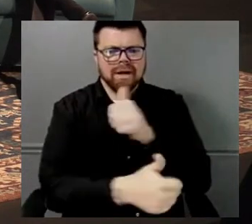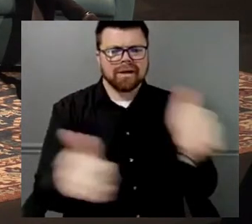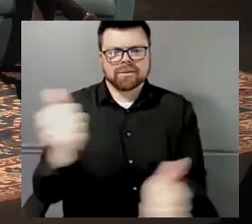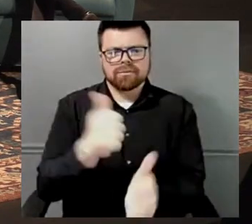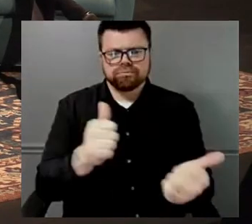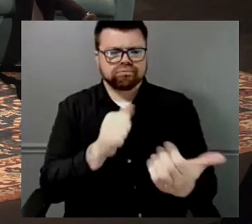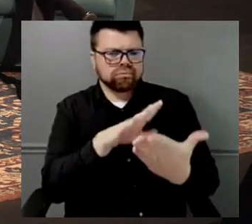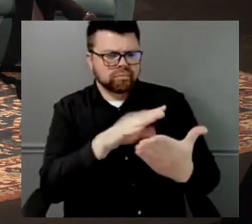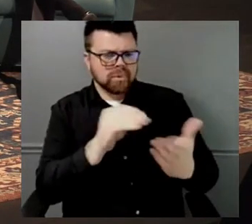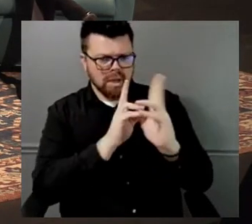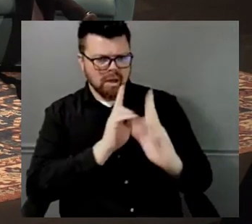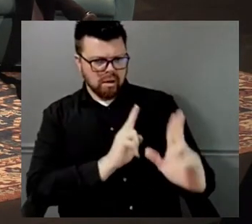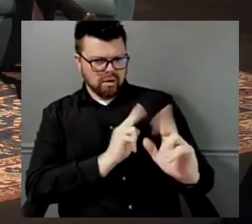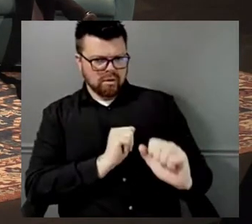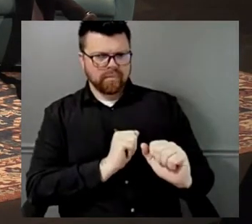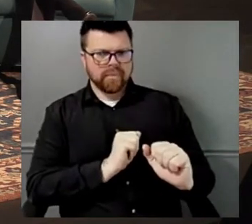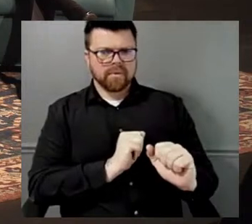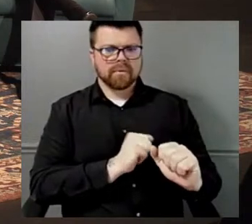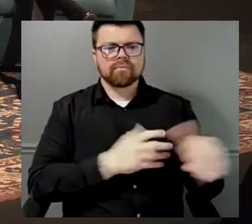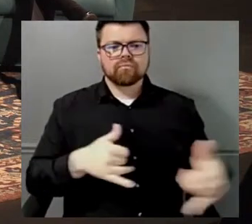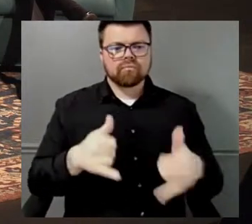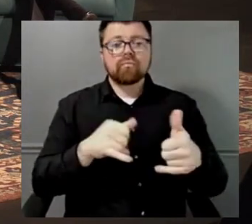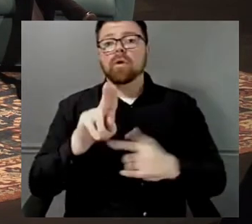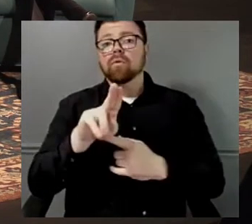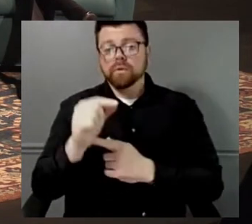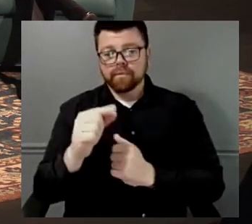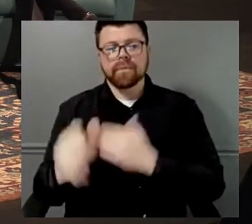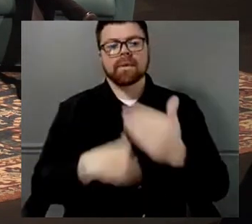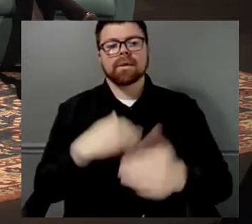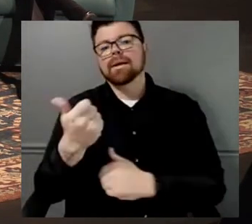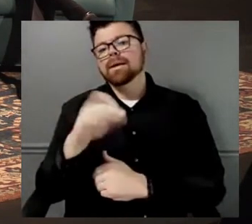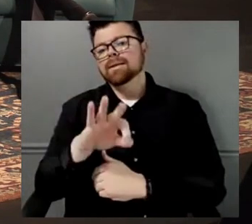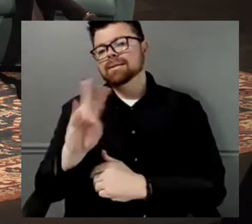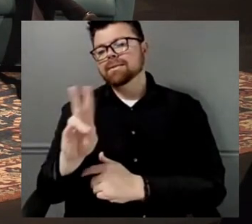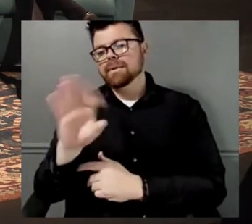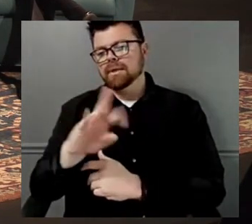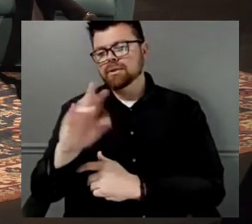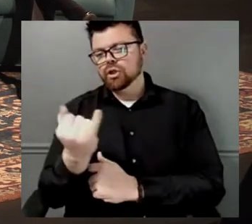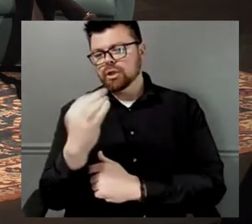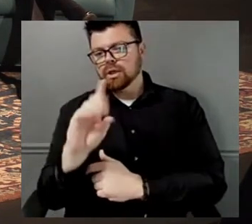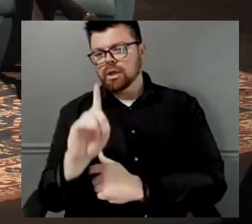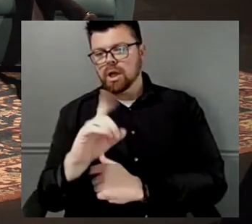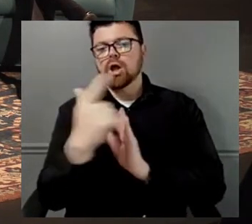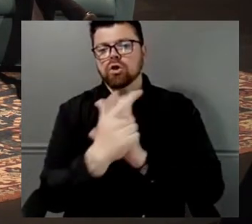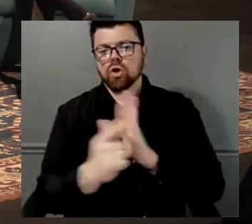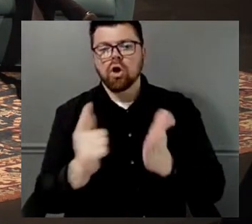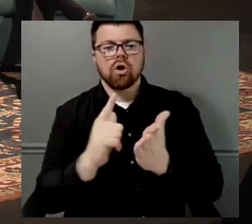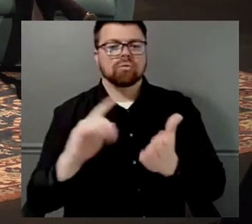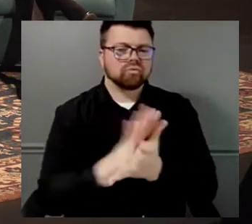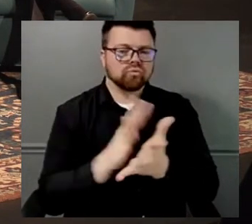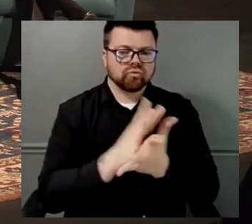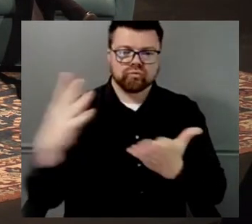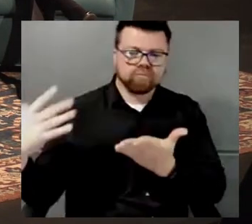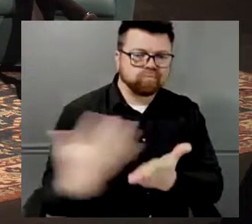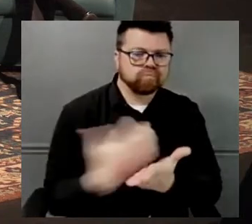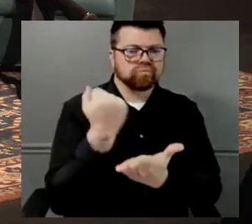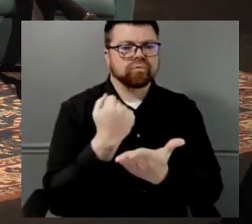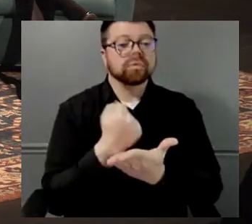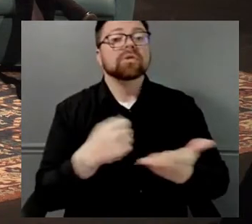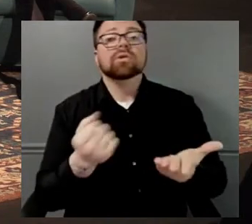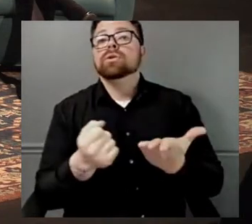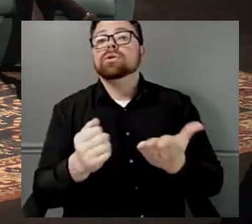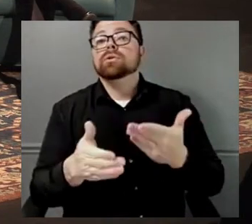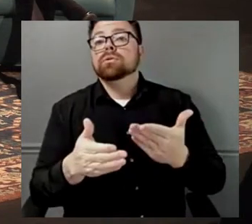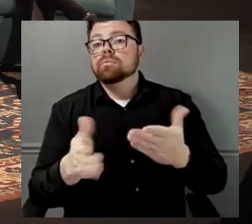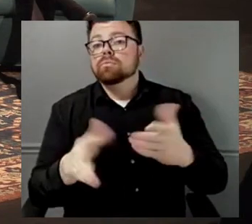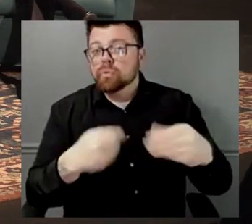undergraduate. In 1979, she earned a JD from Yale Law School, where she served as editor and editor of the Yale Law Journal. She later served